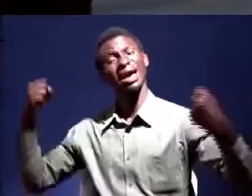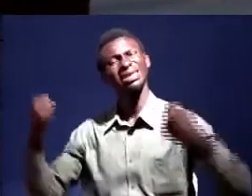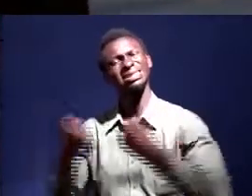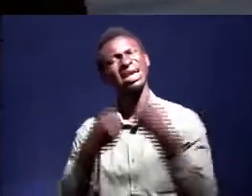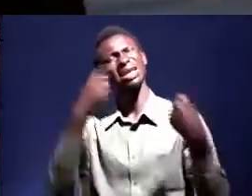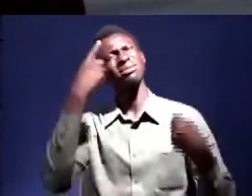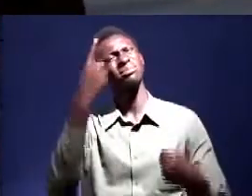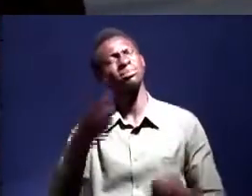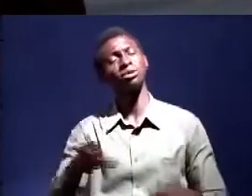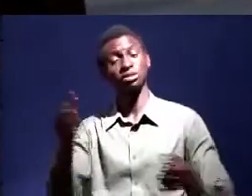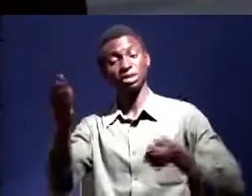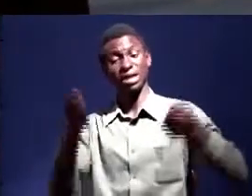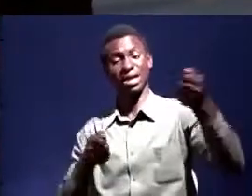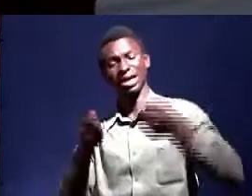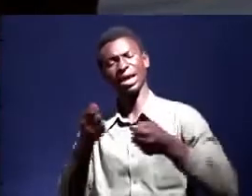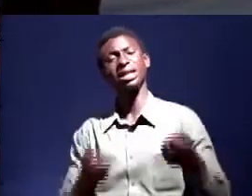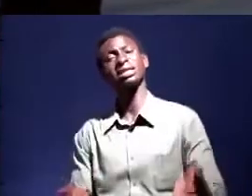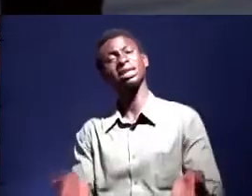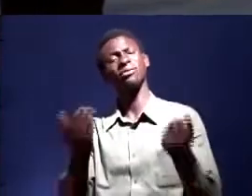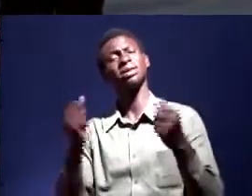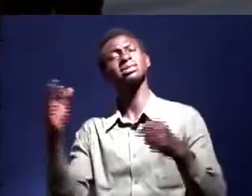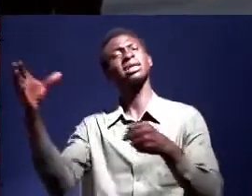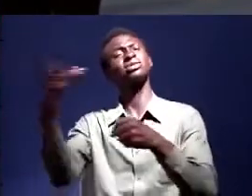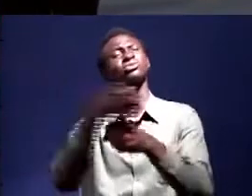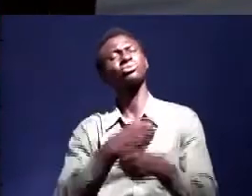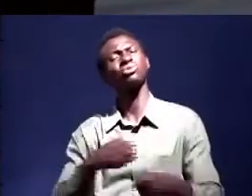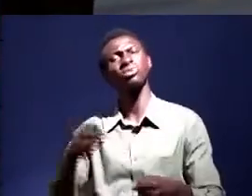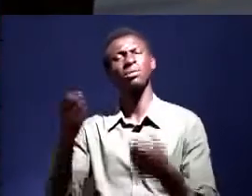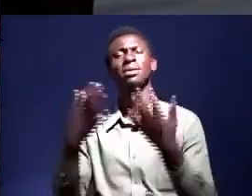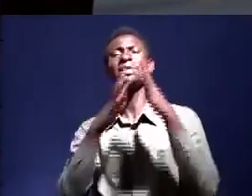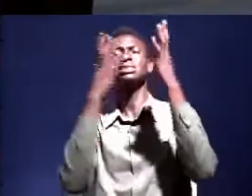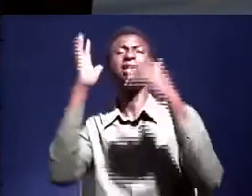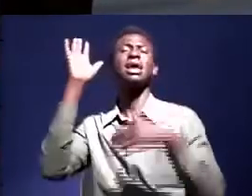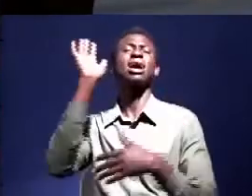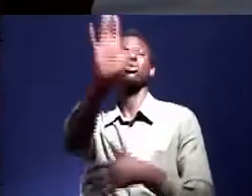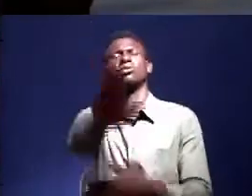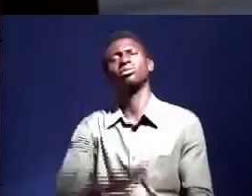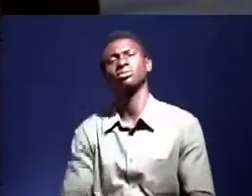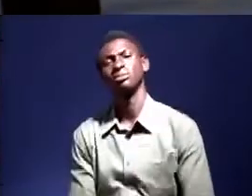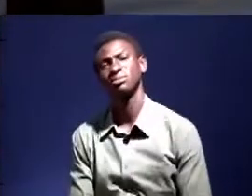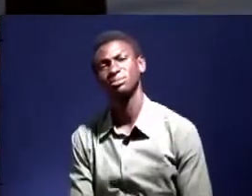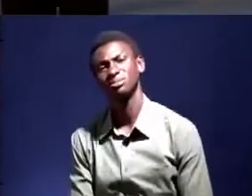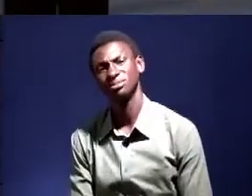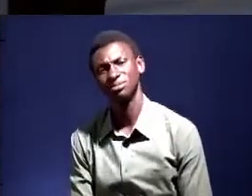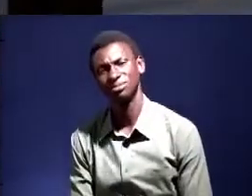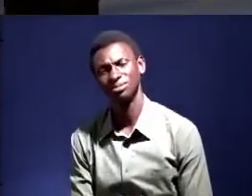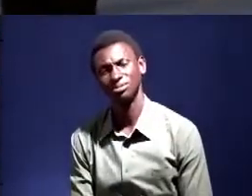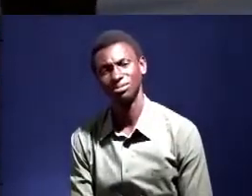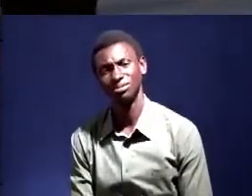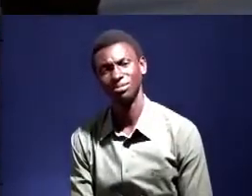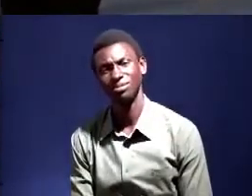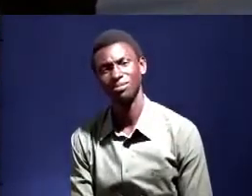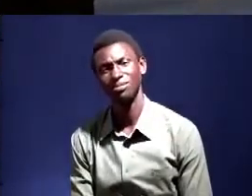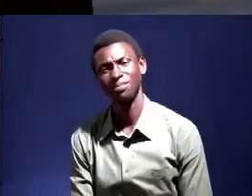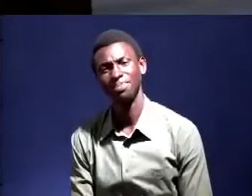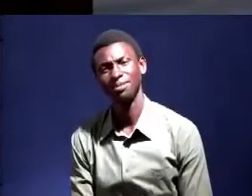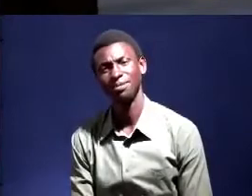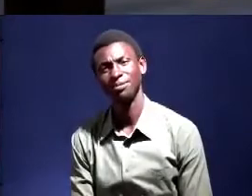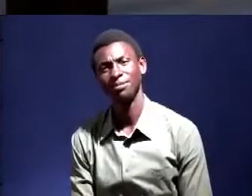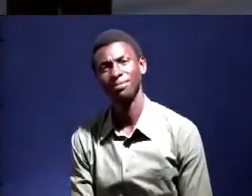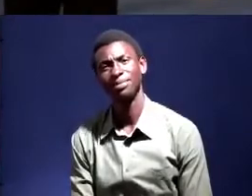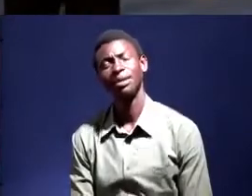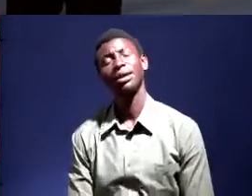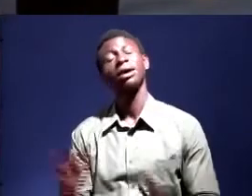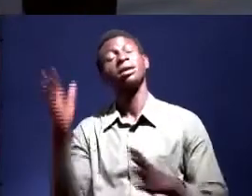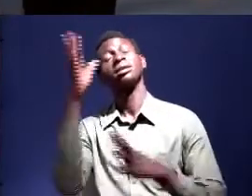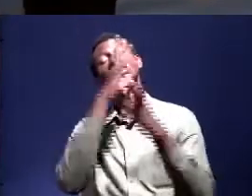gari yaweza kuchukua maisha yako. One heart attack could take your life. Ni hali tu ya kiharusi mara moja inaweza